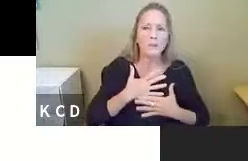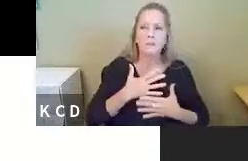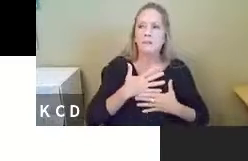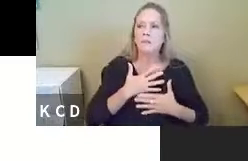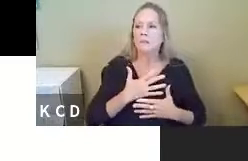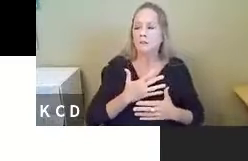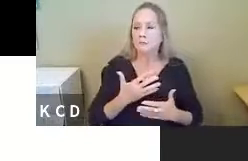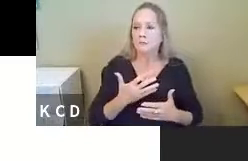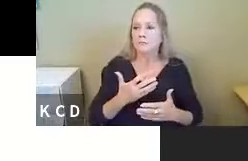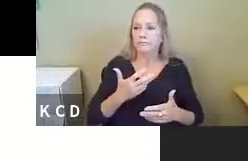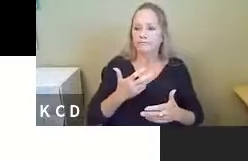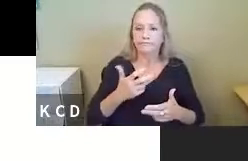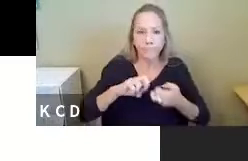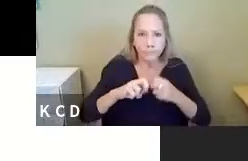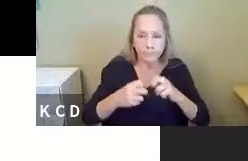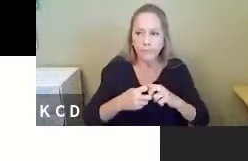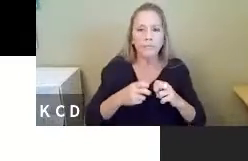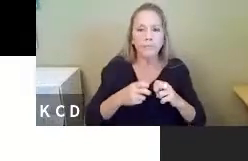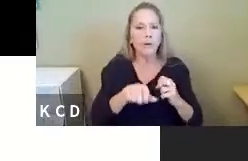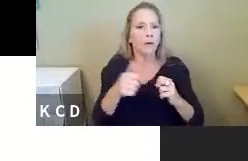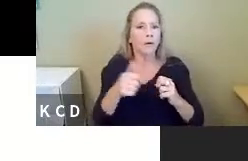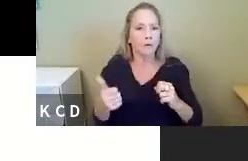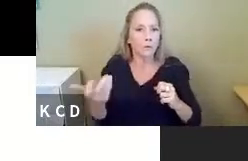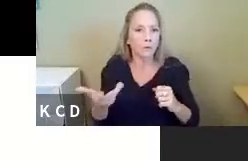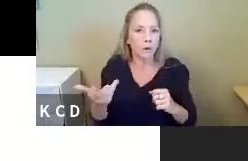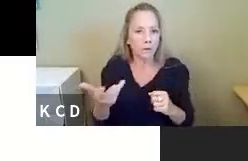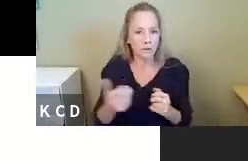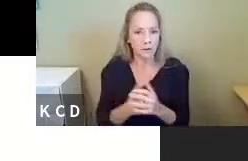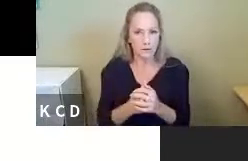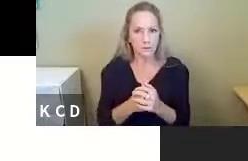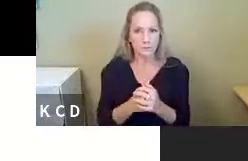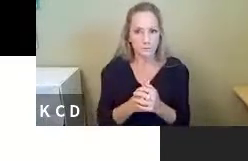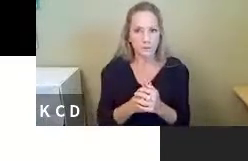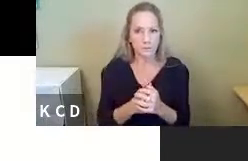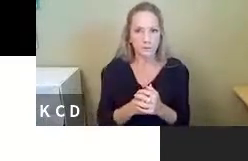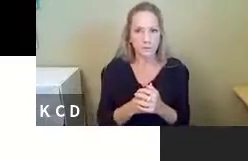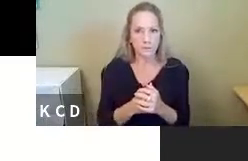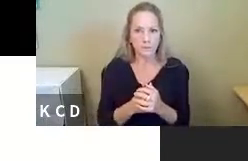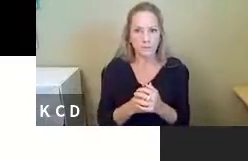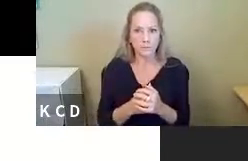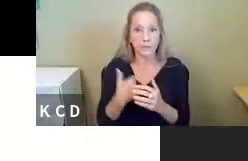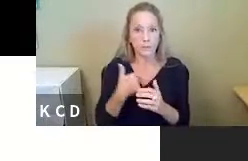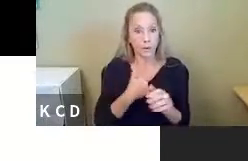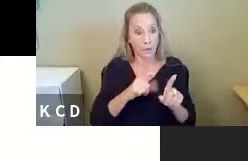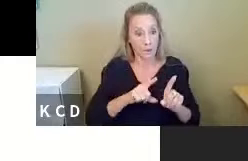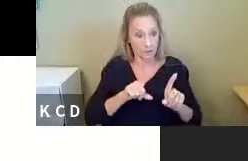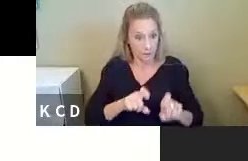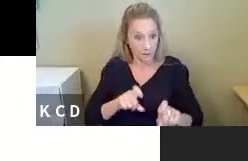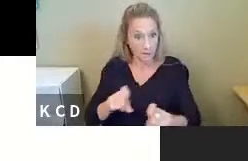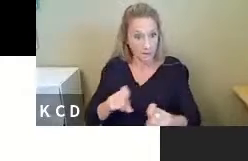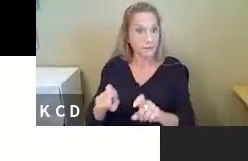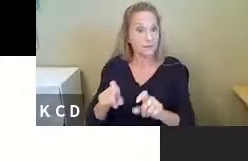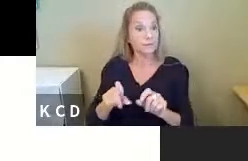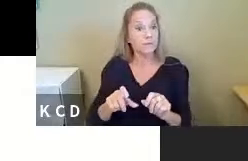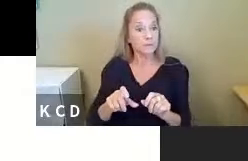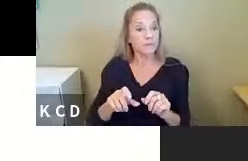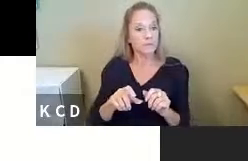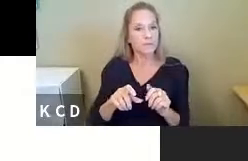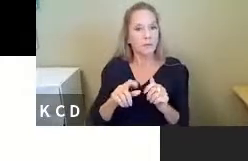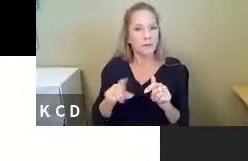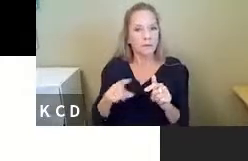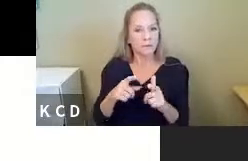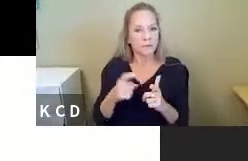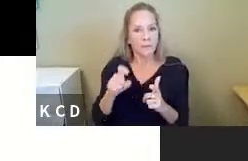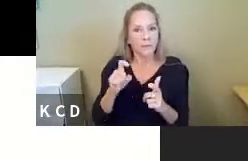those things, and my point in this largely is to talk about where testing in the community fits into this, and is something